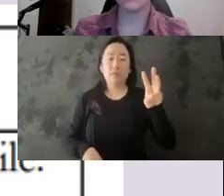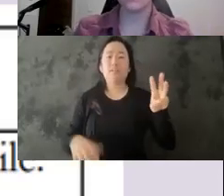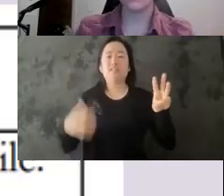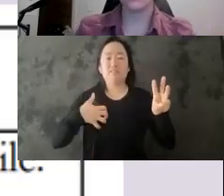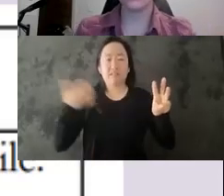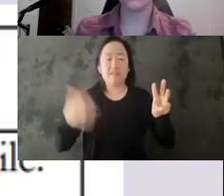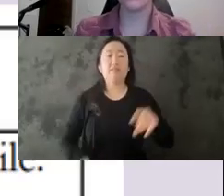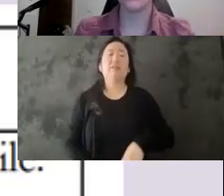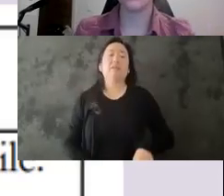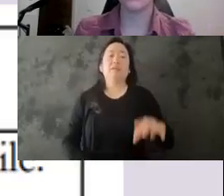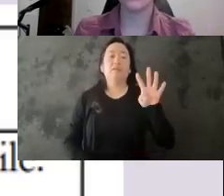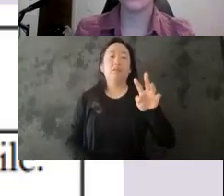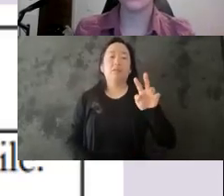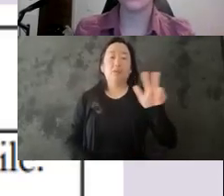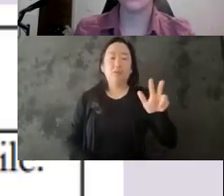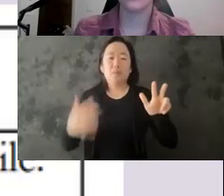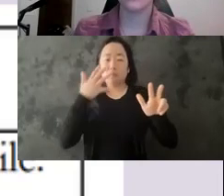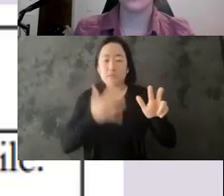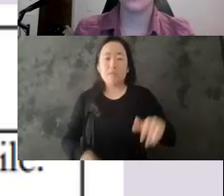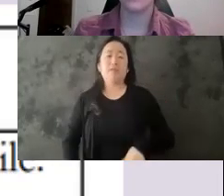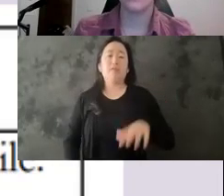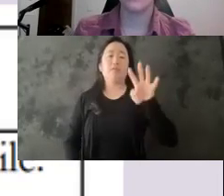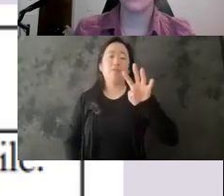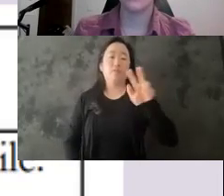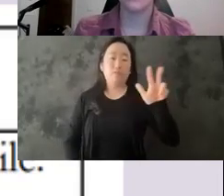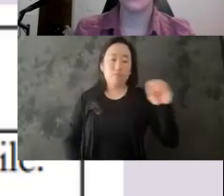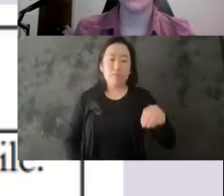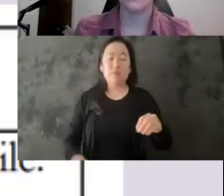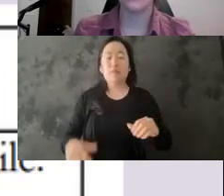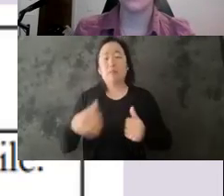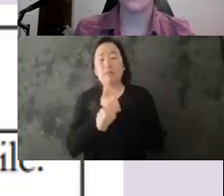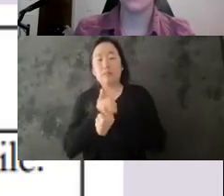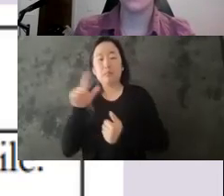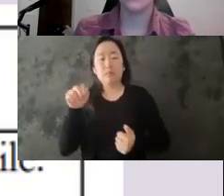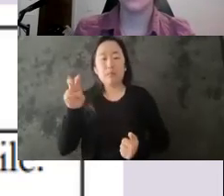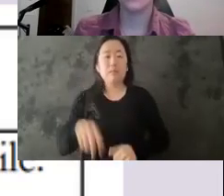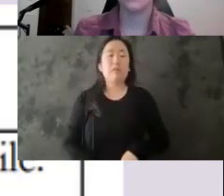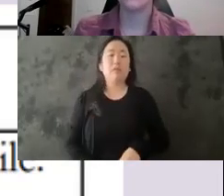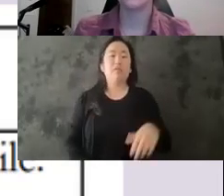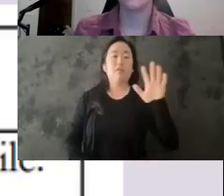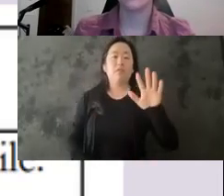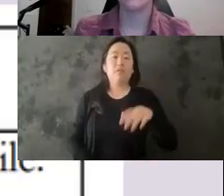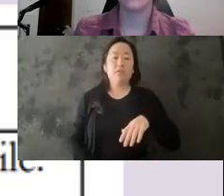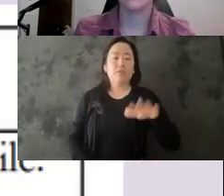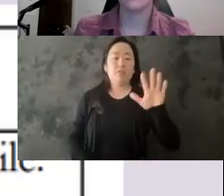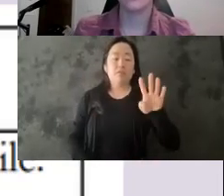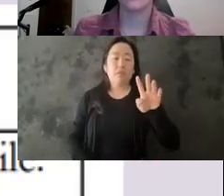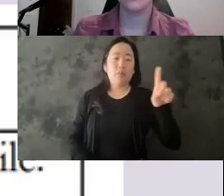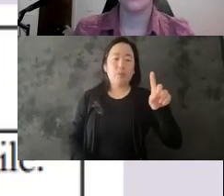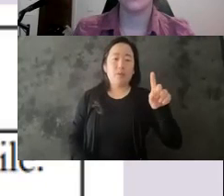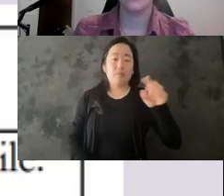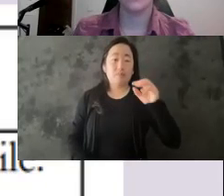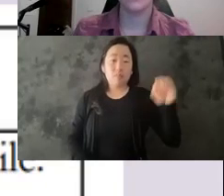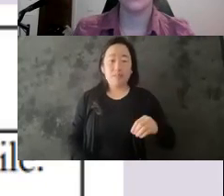with sadness, 43 with love. I think kind of see in 41% with guilt. Yeah, I think that's a big one too.